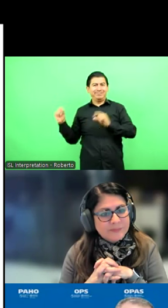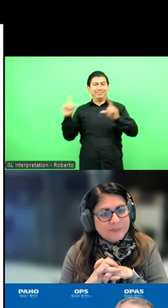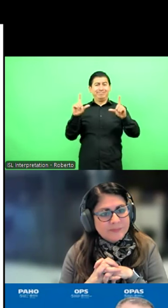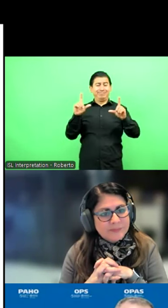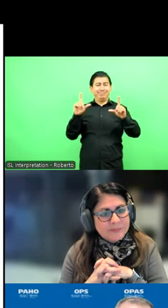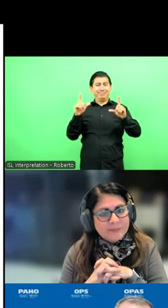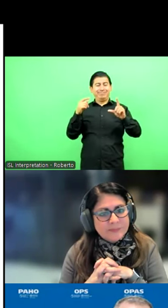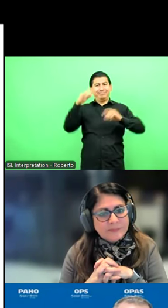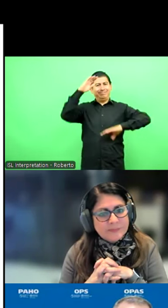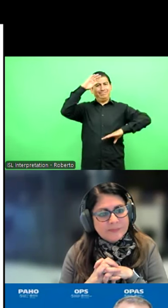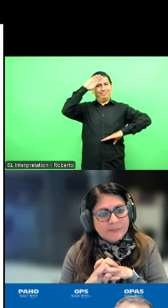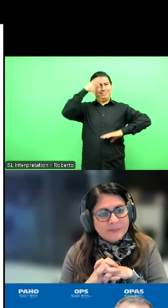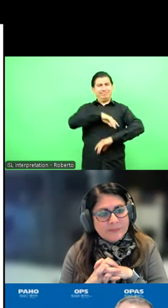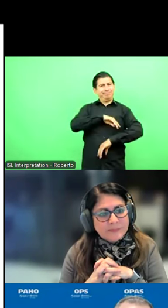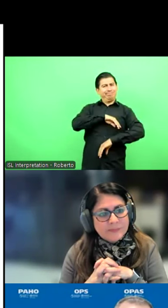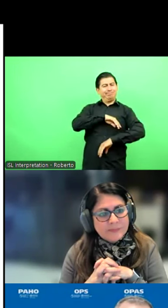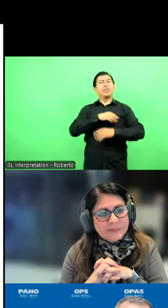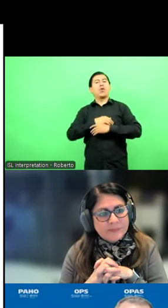session on